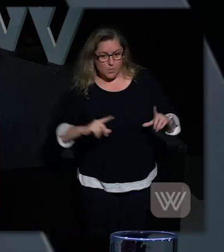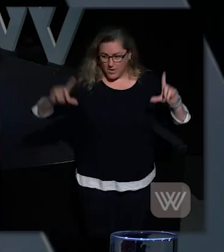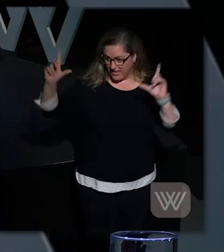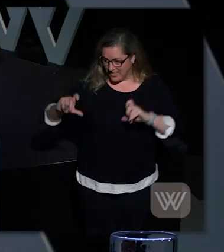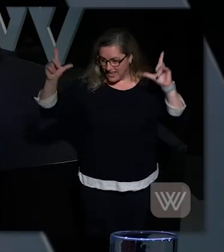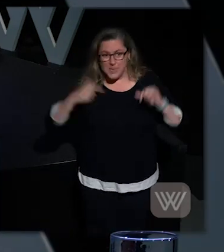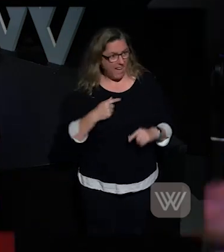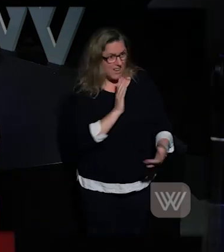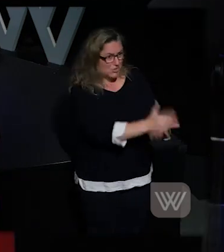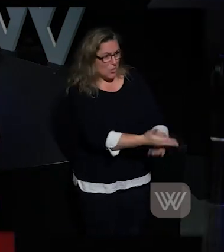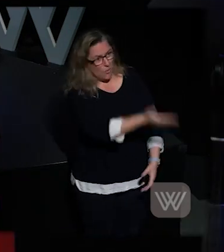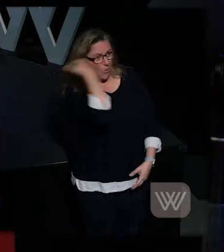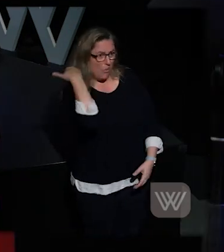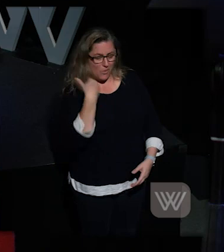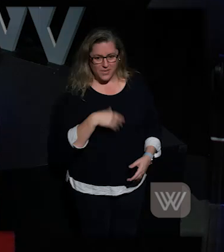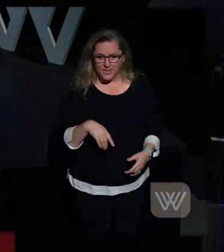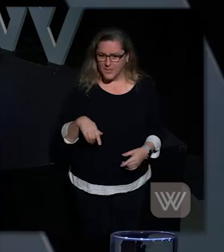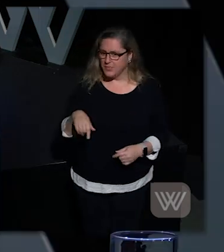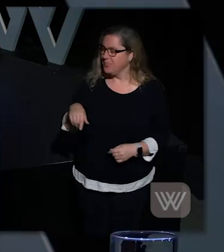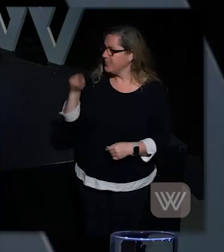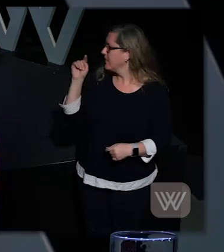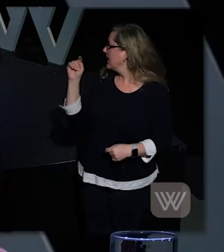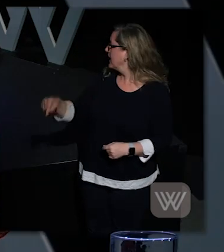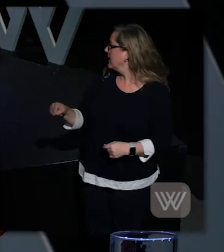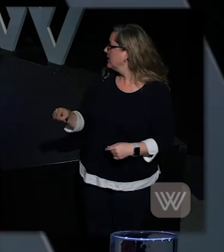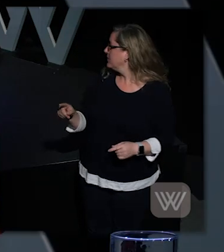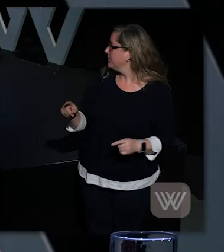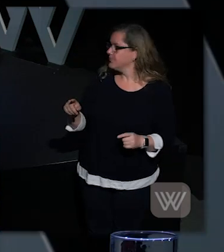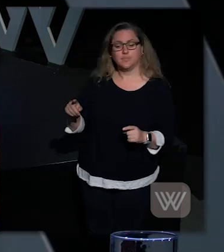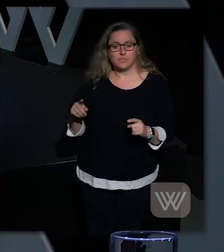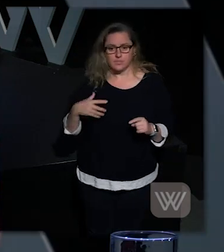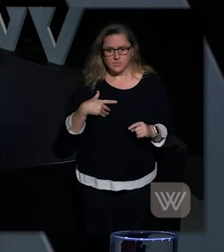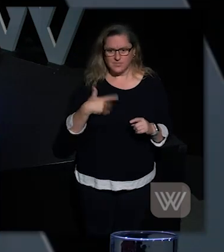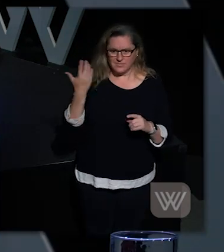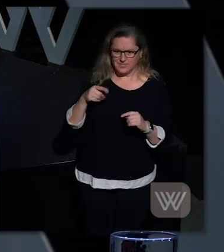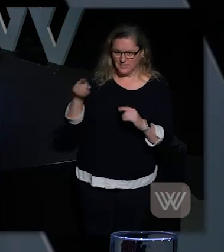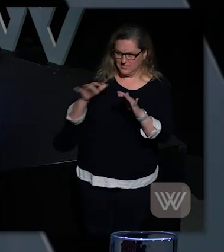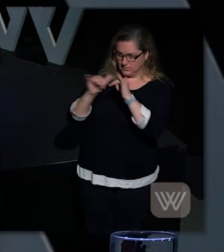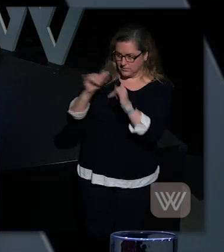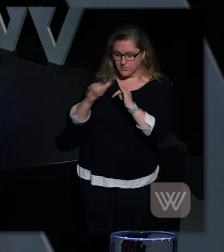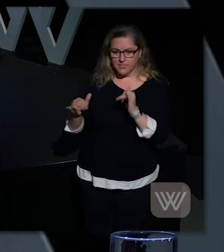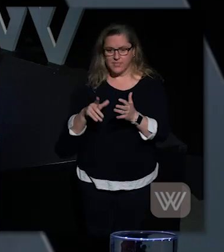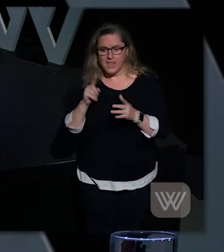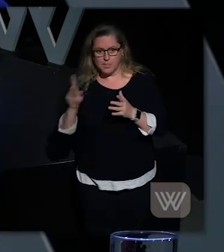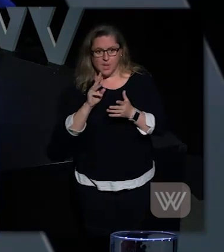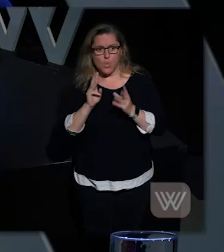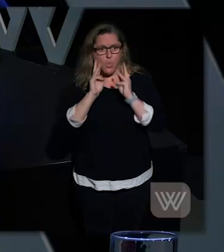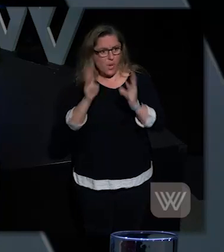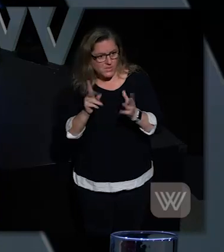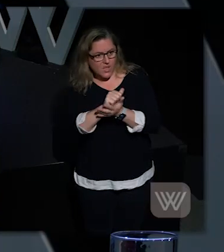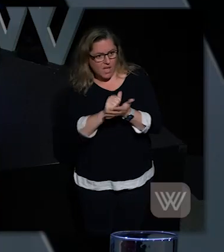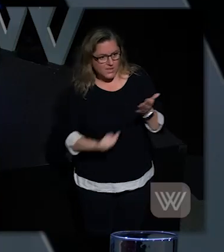sure. I don't actually really it in the first 5 minutes. I don't remember any of that interview, really. But she did write a wonderful article about the